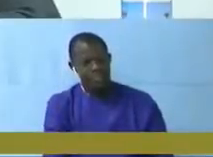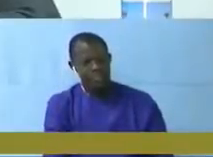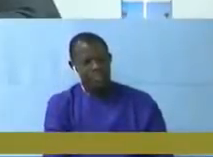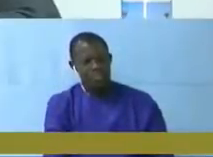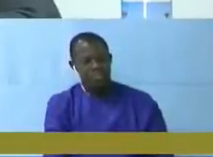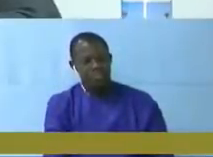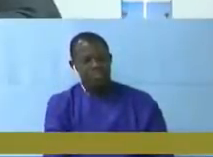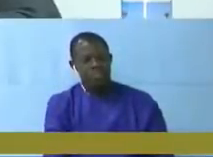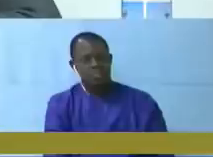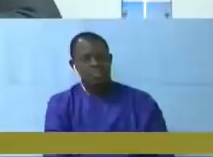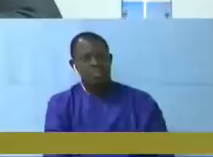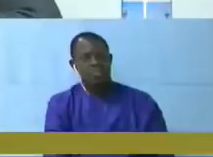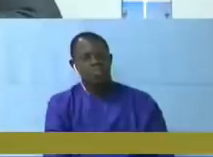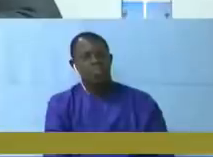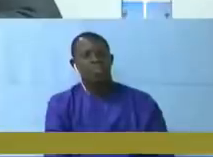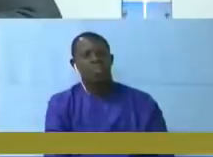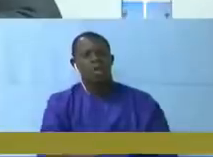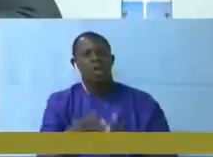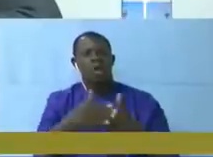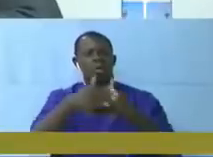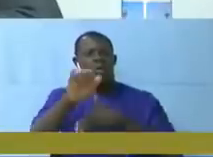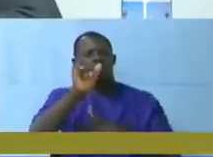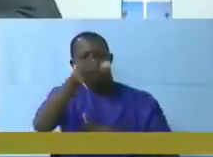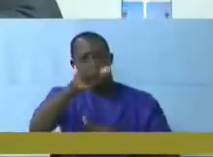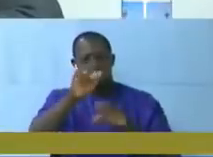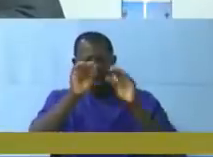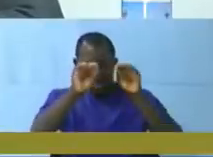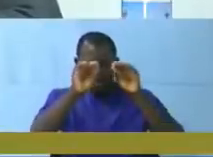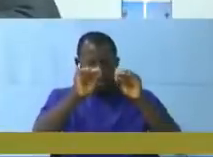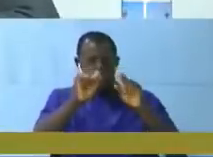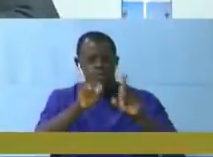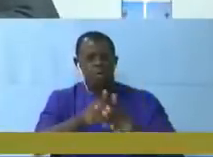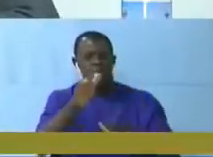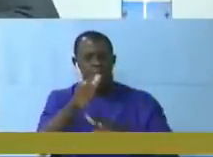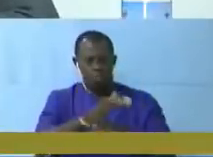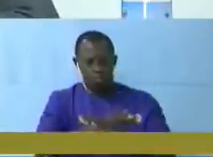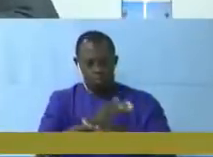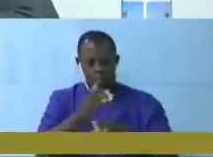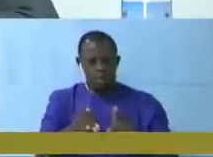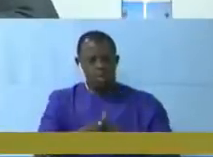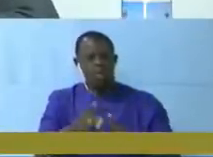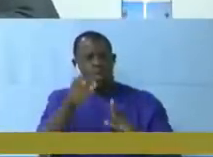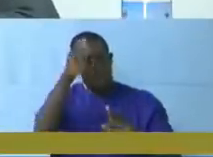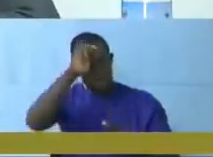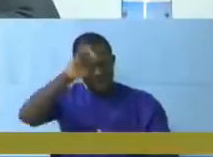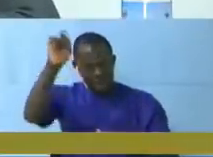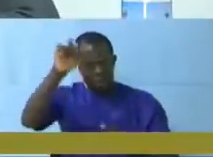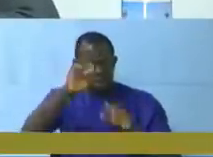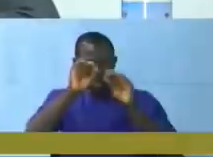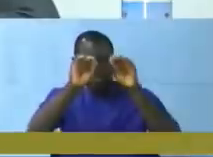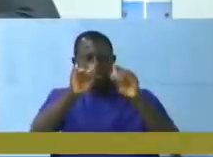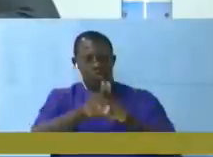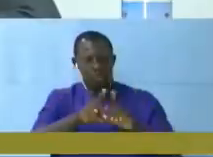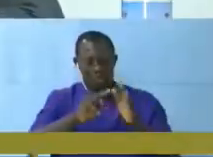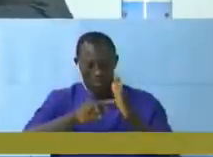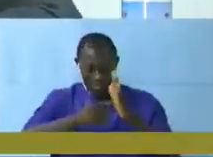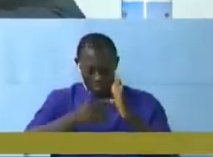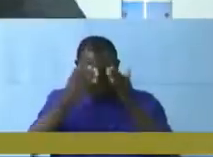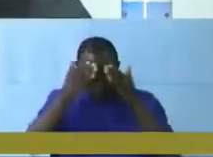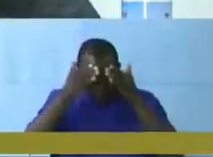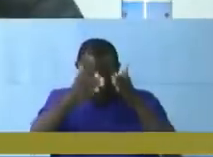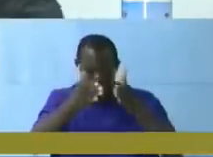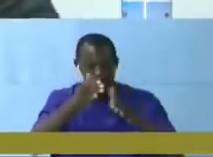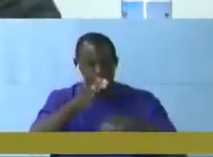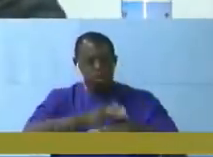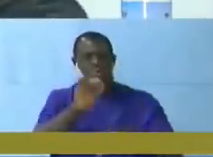your education, postgraduate education, is centered on human rights law. Mel na ne yow sa wale ñangal ci